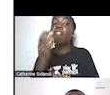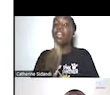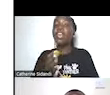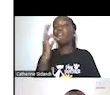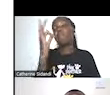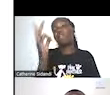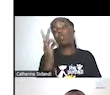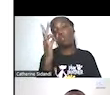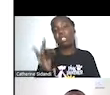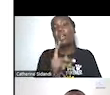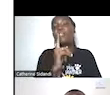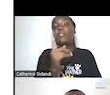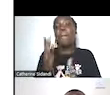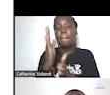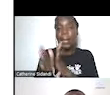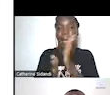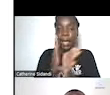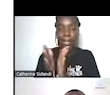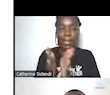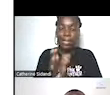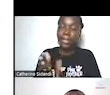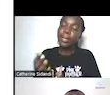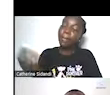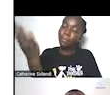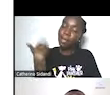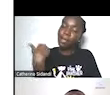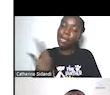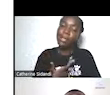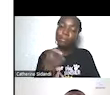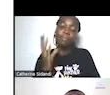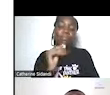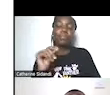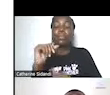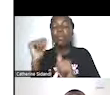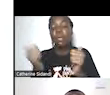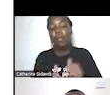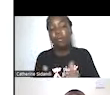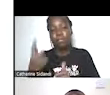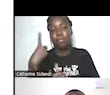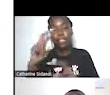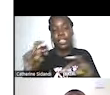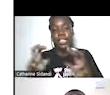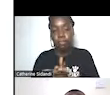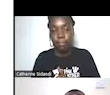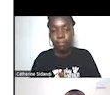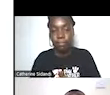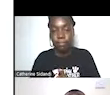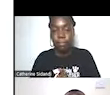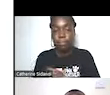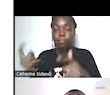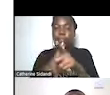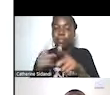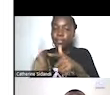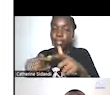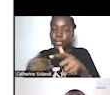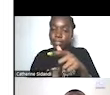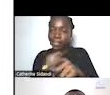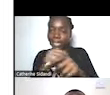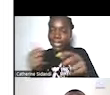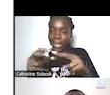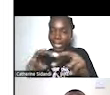is way back, what you've never even experienced, analytics. Then descriptive analytics is what